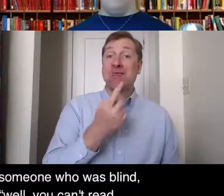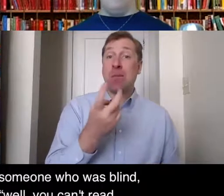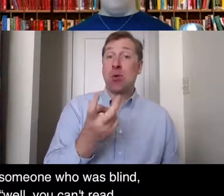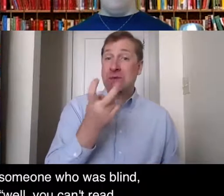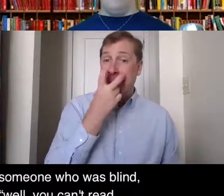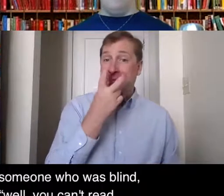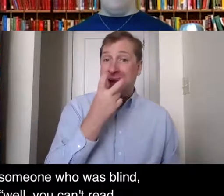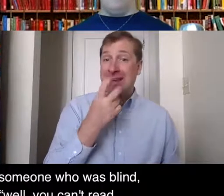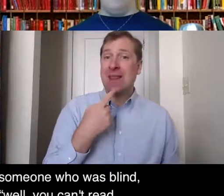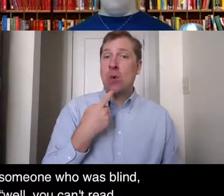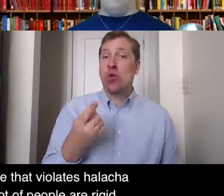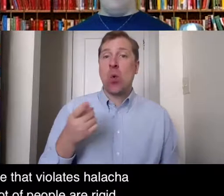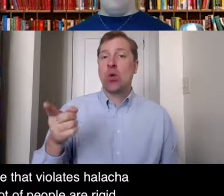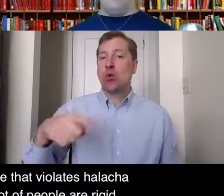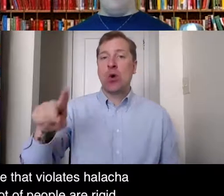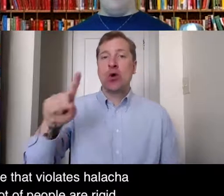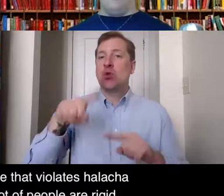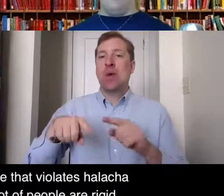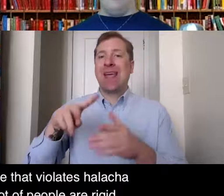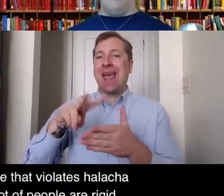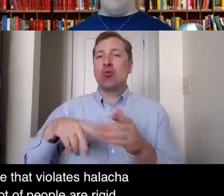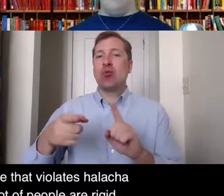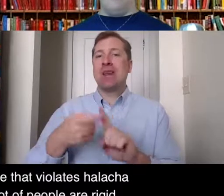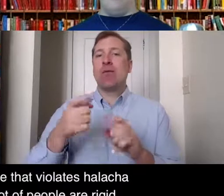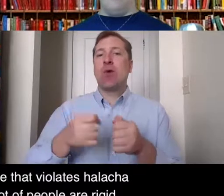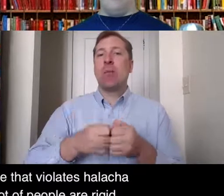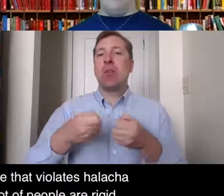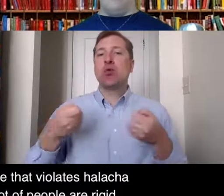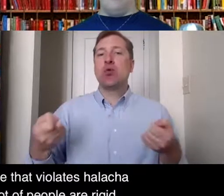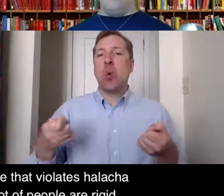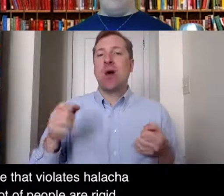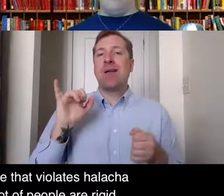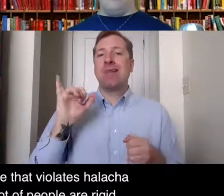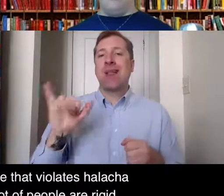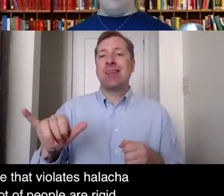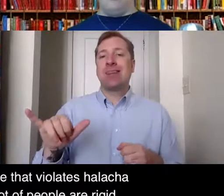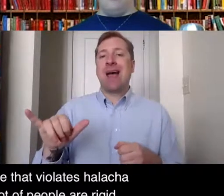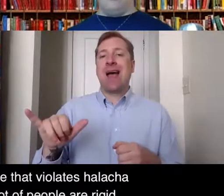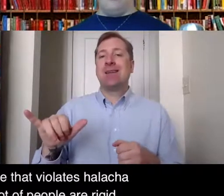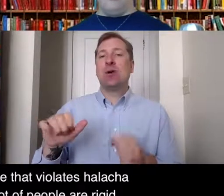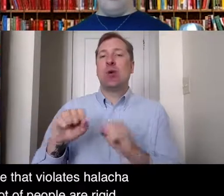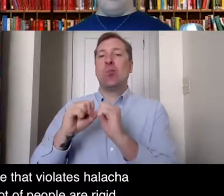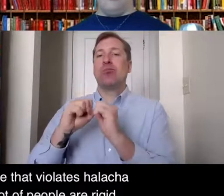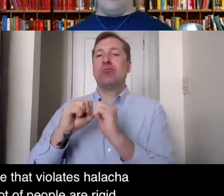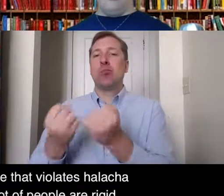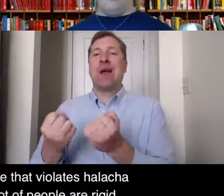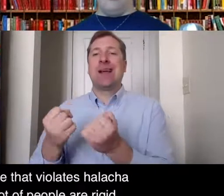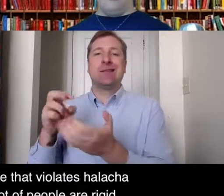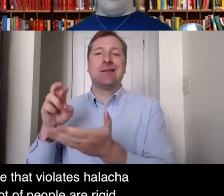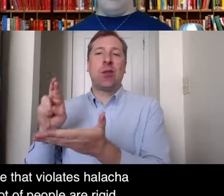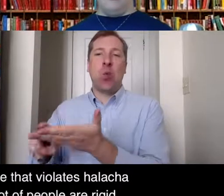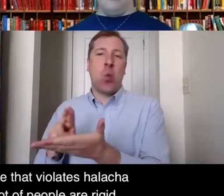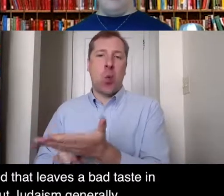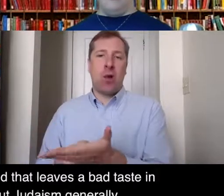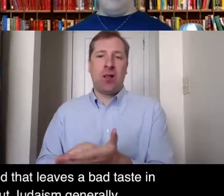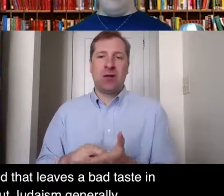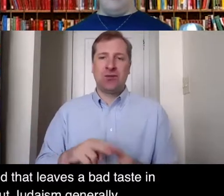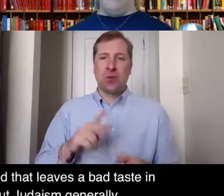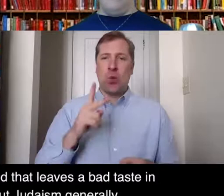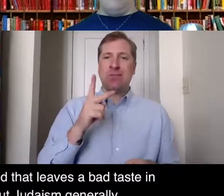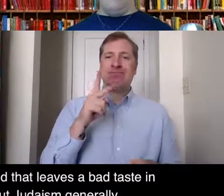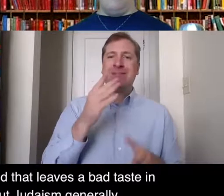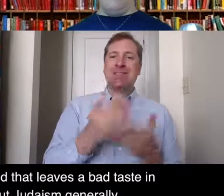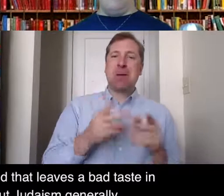told, well, you can't read from the Torah because that violates halacha. And so a lot of people are rigid and they're